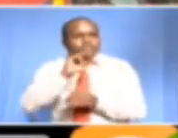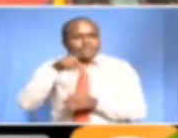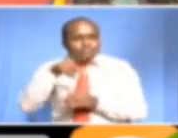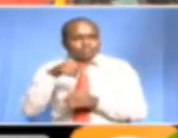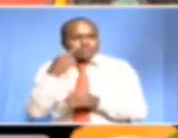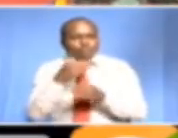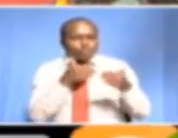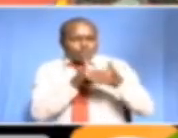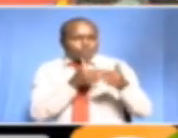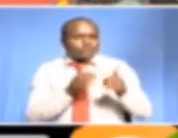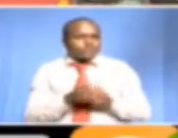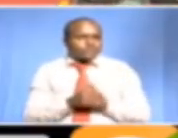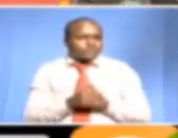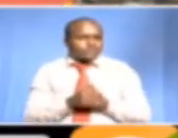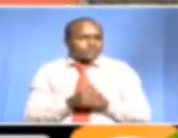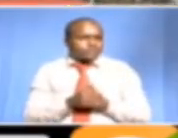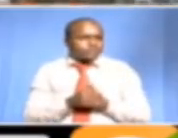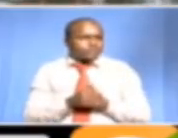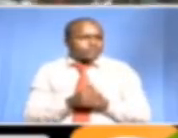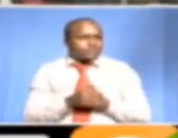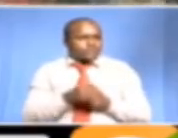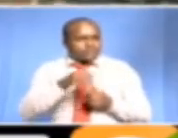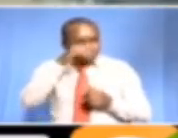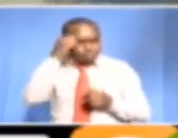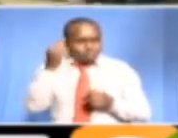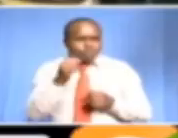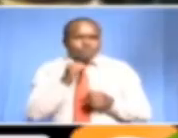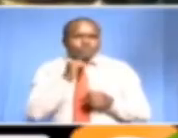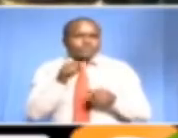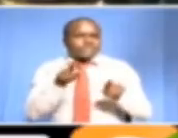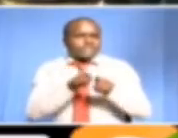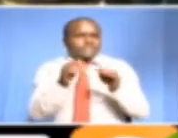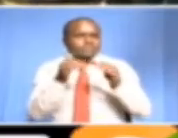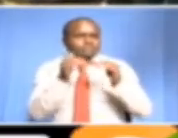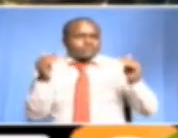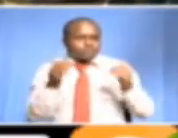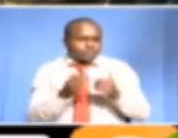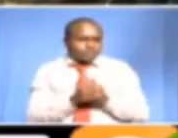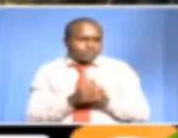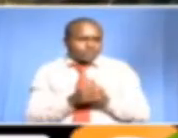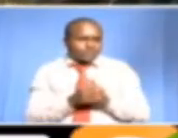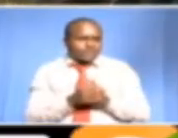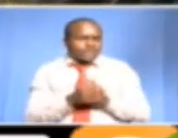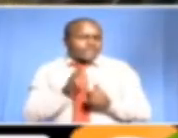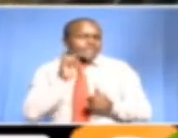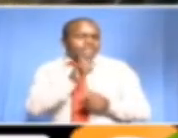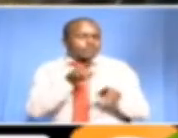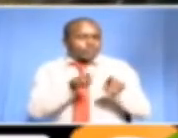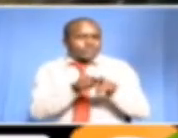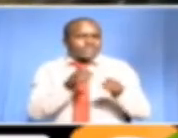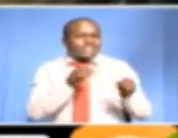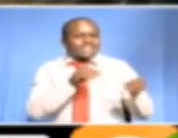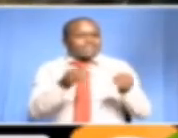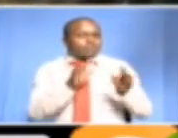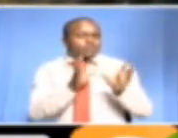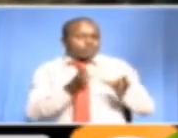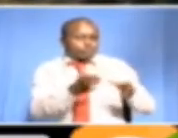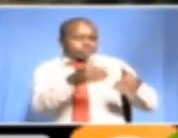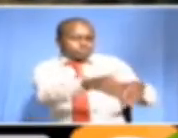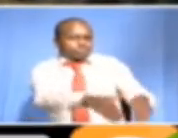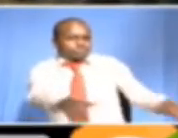this. You know, because you're not in the same league. You know, they kind of view you as, you know, you are disabled. You know, that is usually the